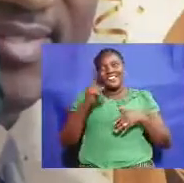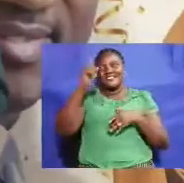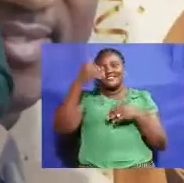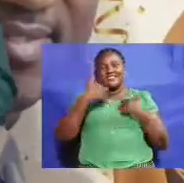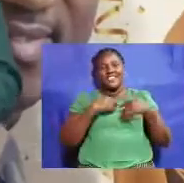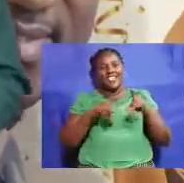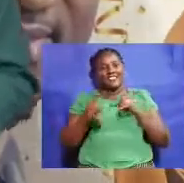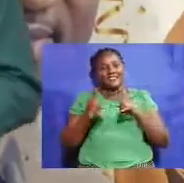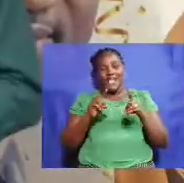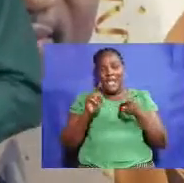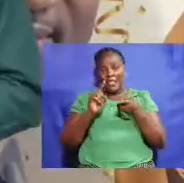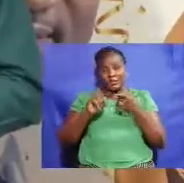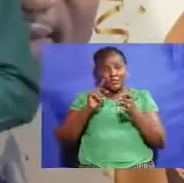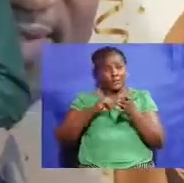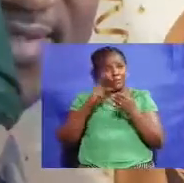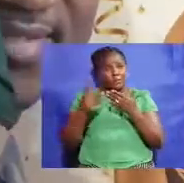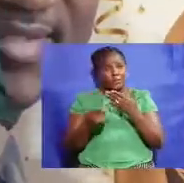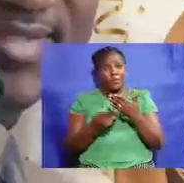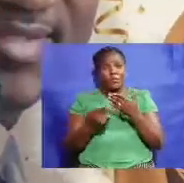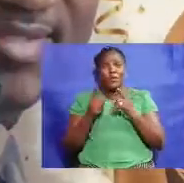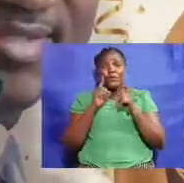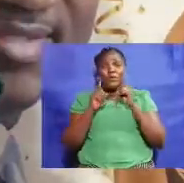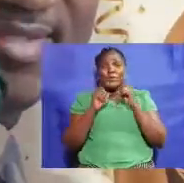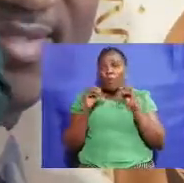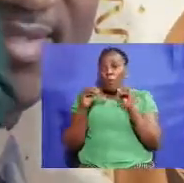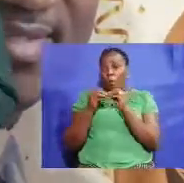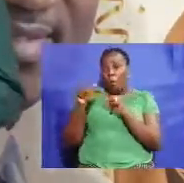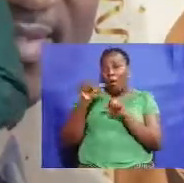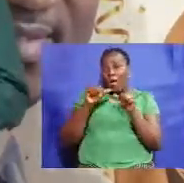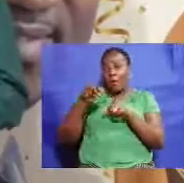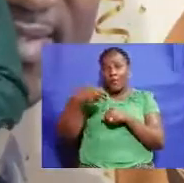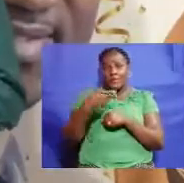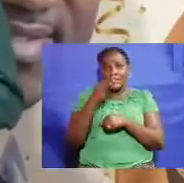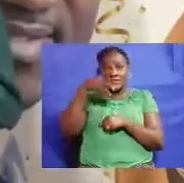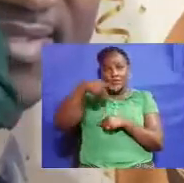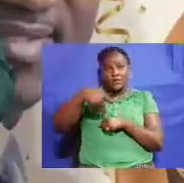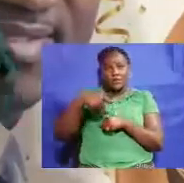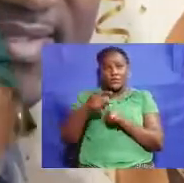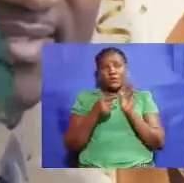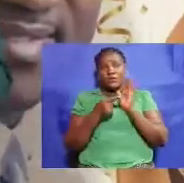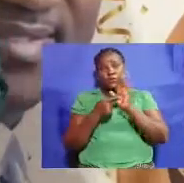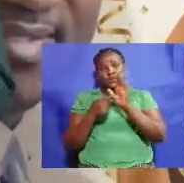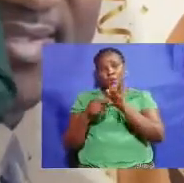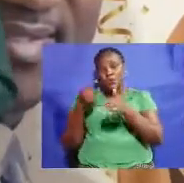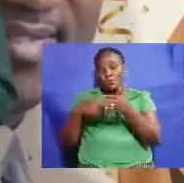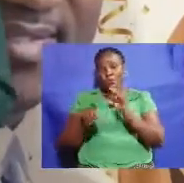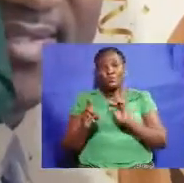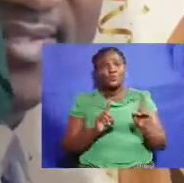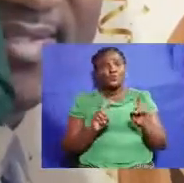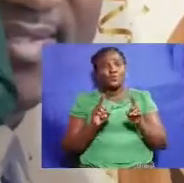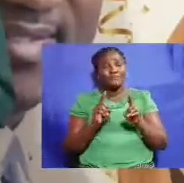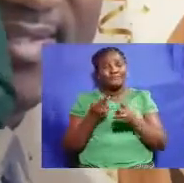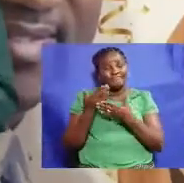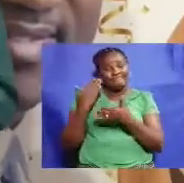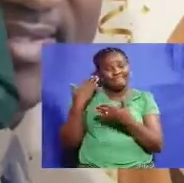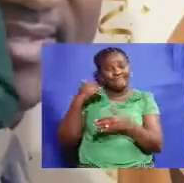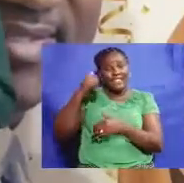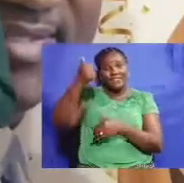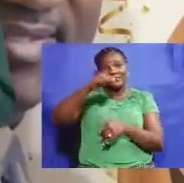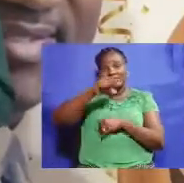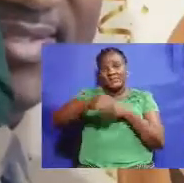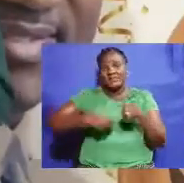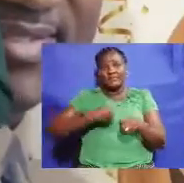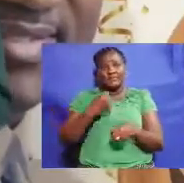done. On today's episode, we want to talk more about H4P. We want to show you what we've been doing for the past 10